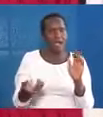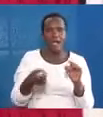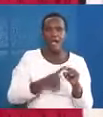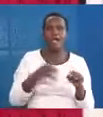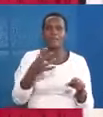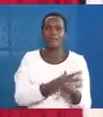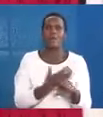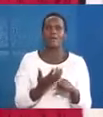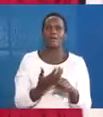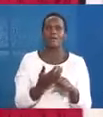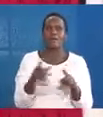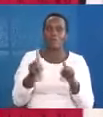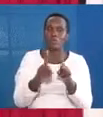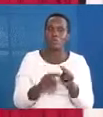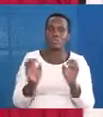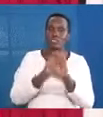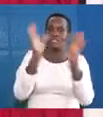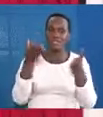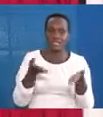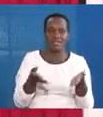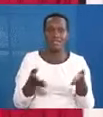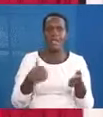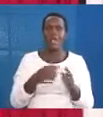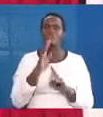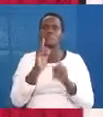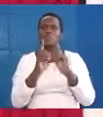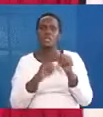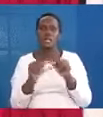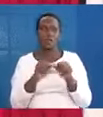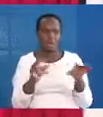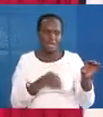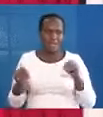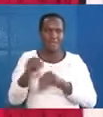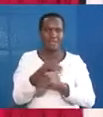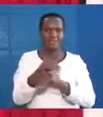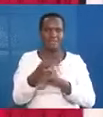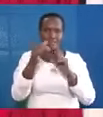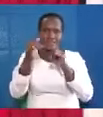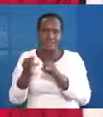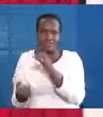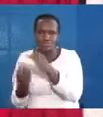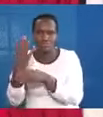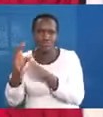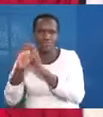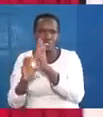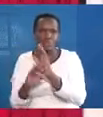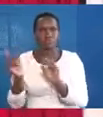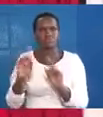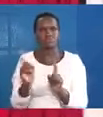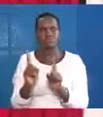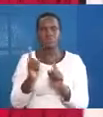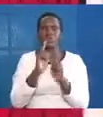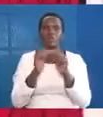it clear here that we're not talking about replacing a constitution. We're talking about amending